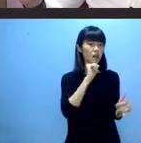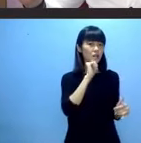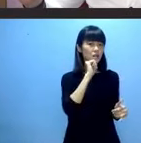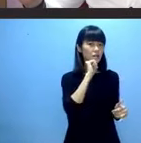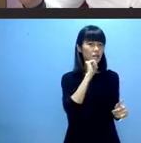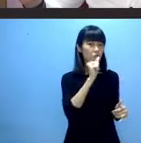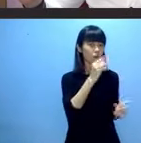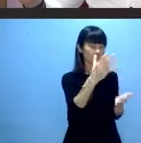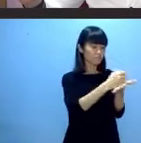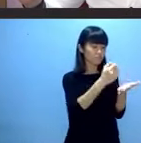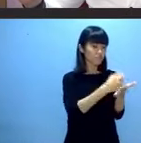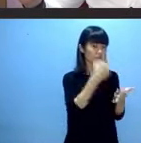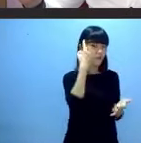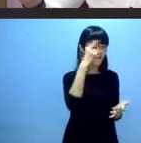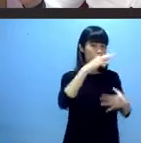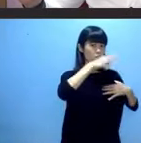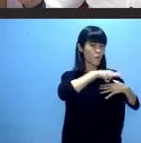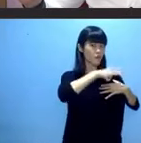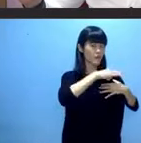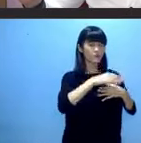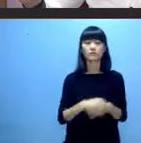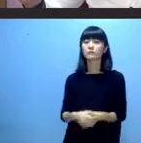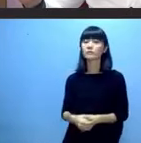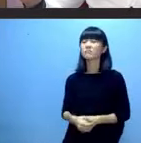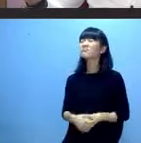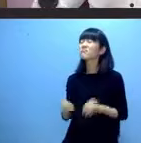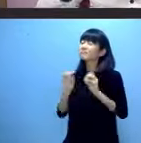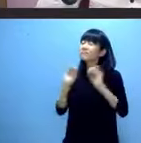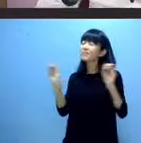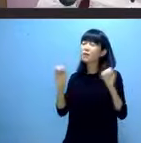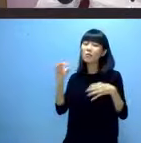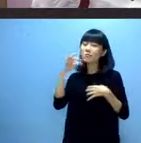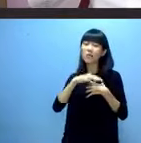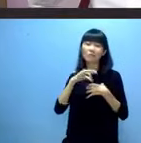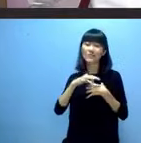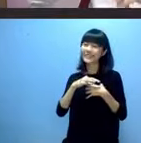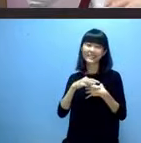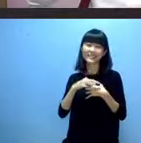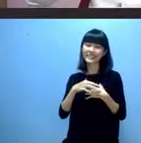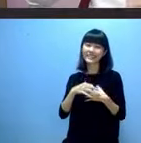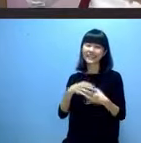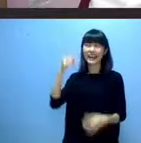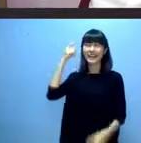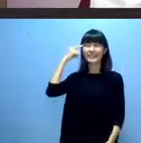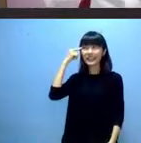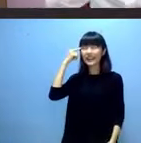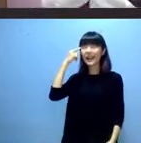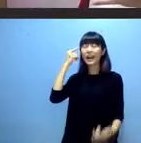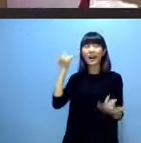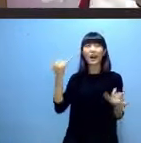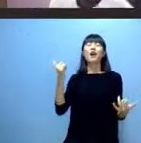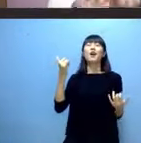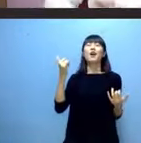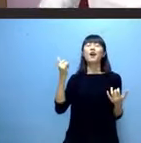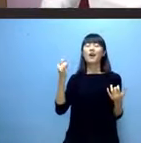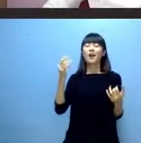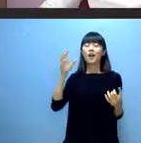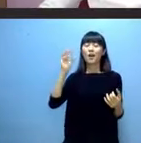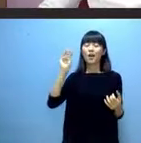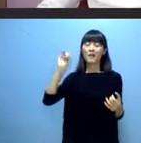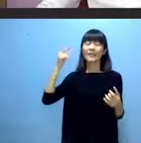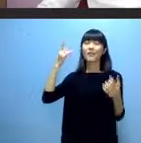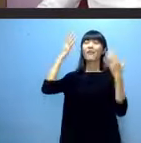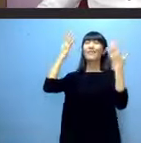community. No, so far there's no profit at all, which now when I think about it, it's like, oh my God, what happened to my entrepreneurial